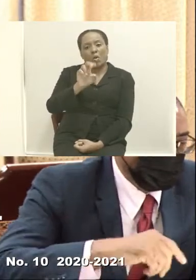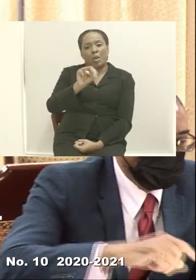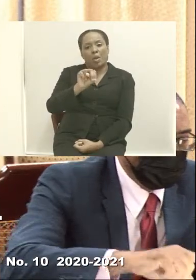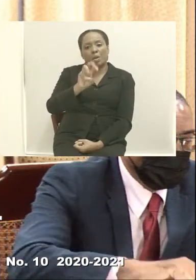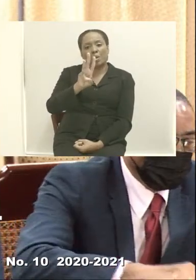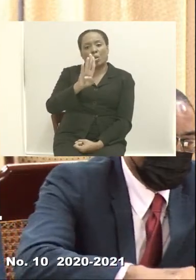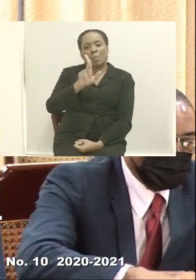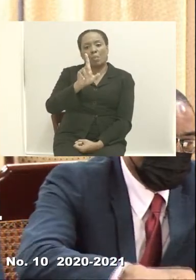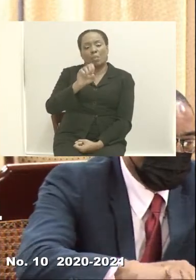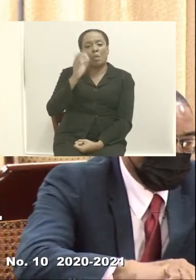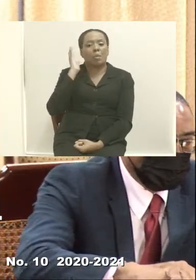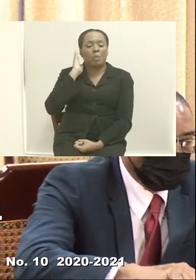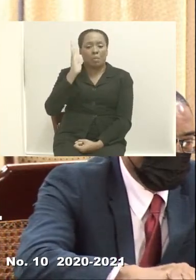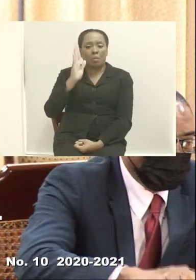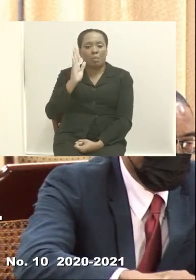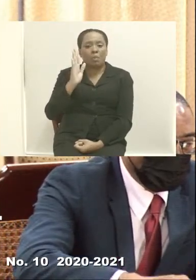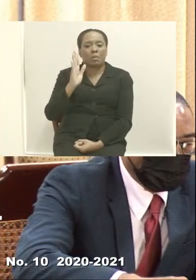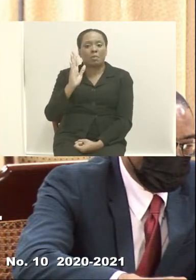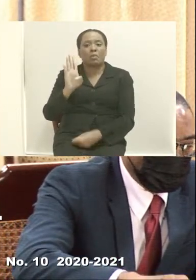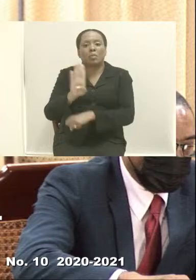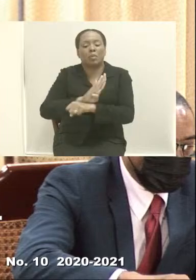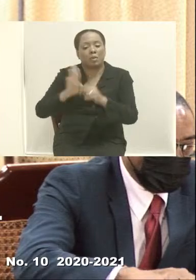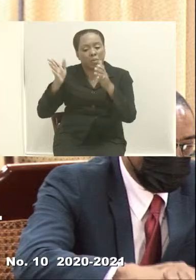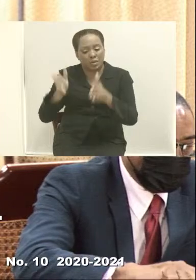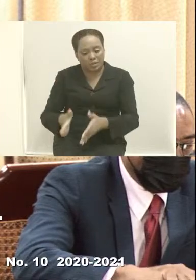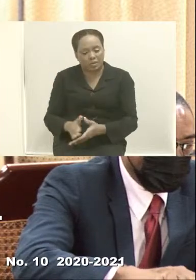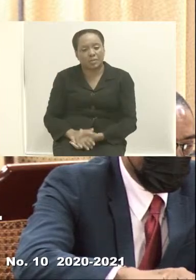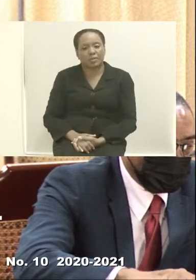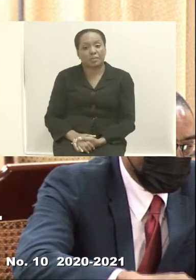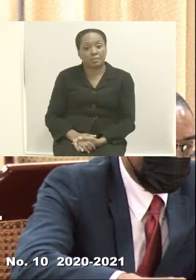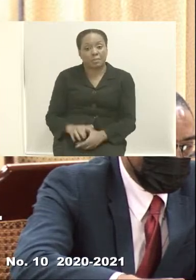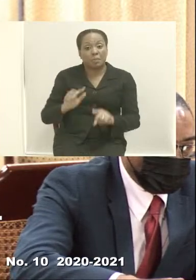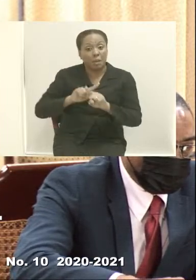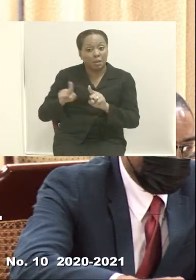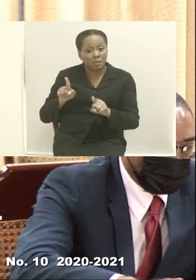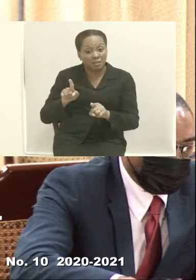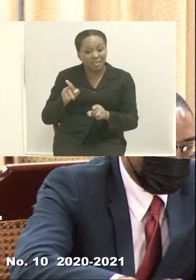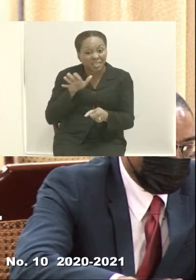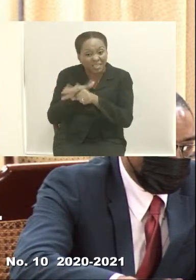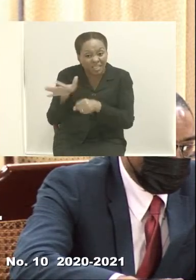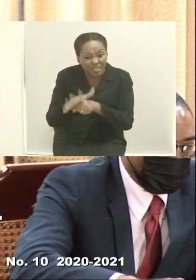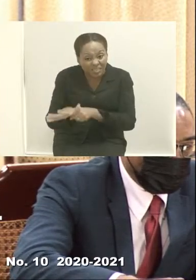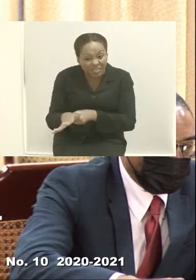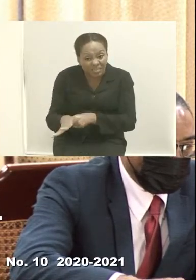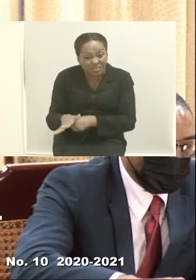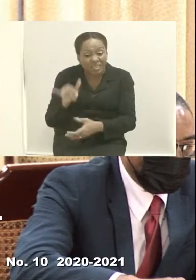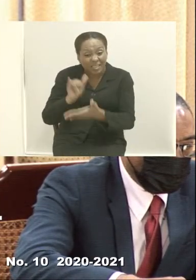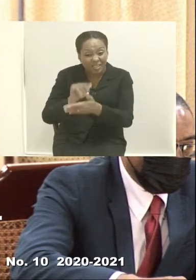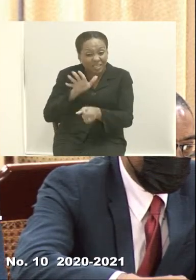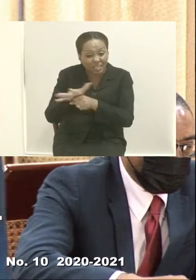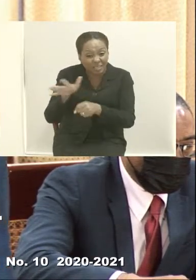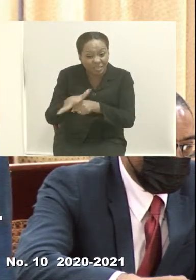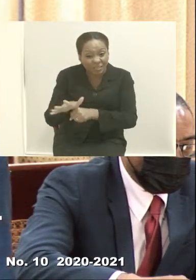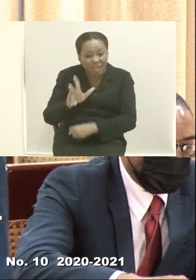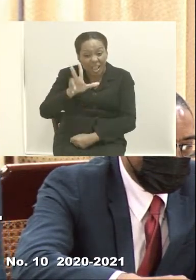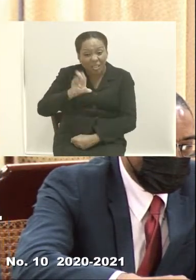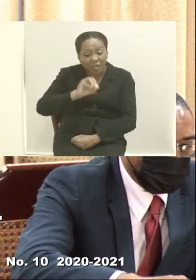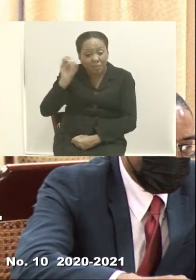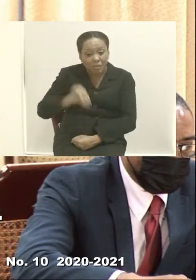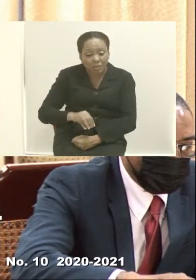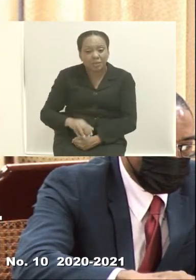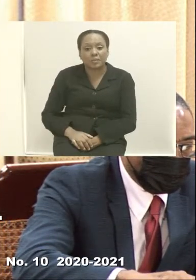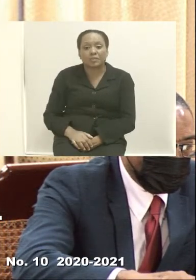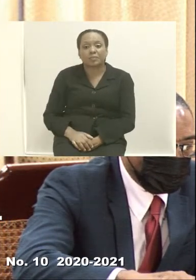one questions whether that is sufficient. That would allow domestic investment interests to significantly